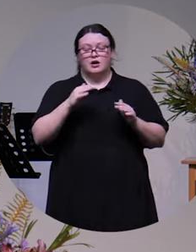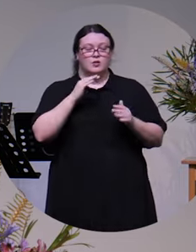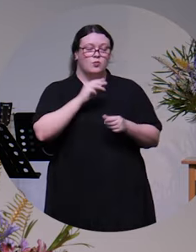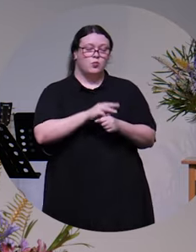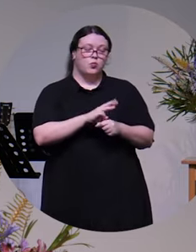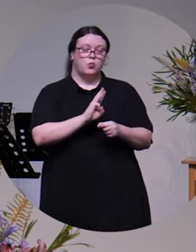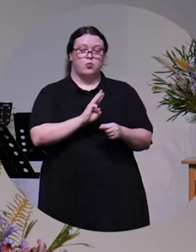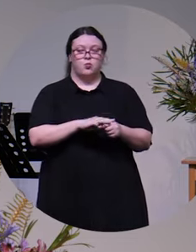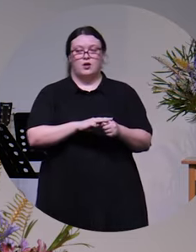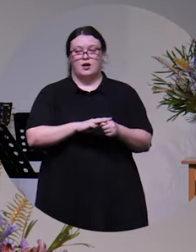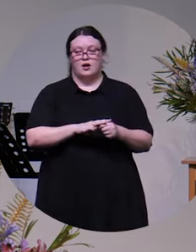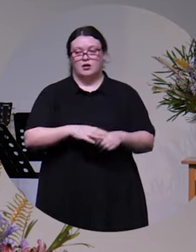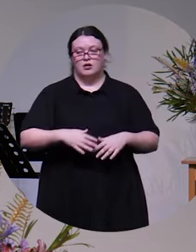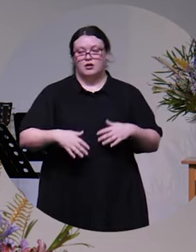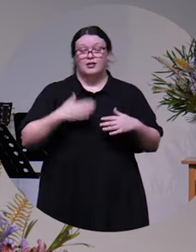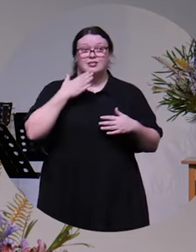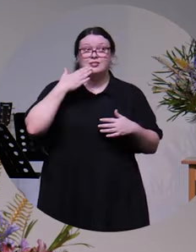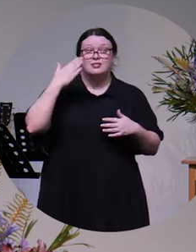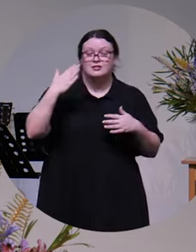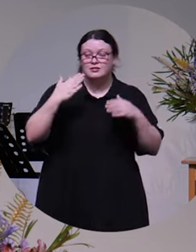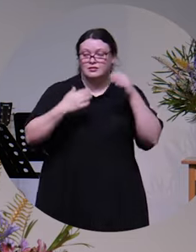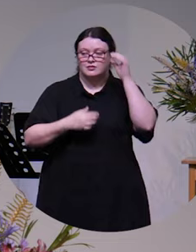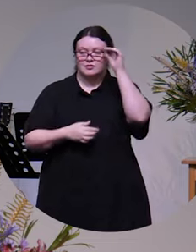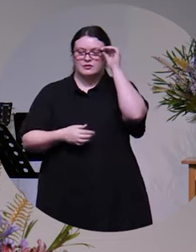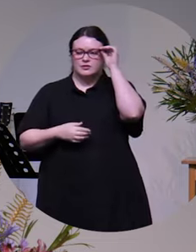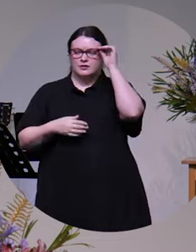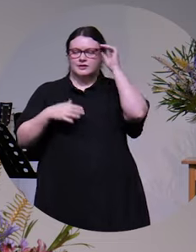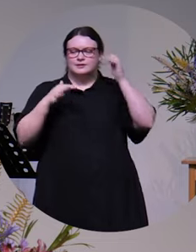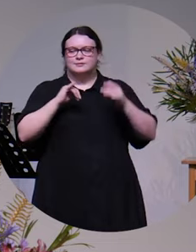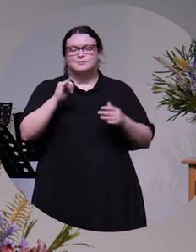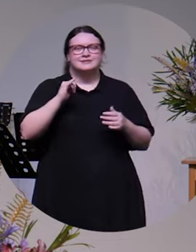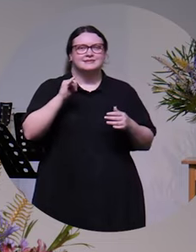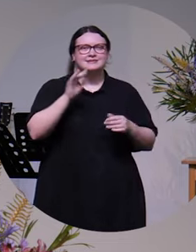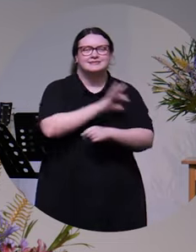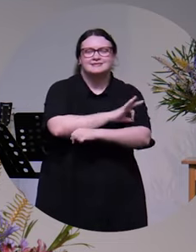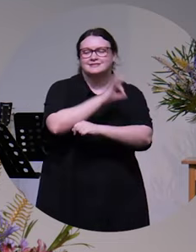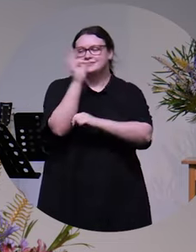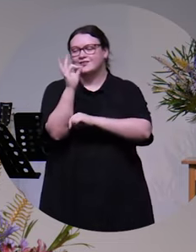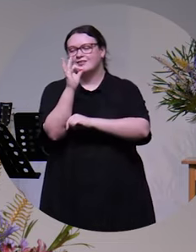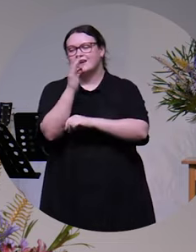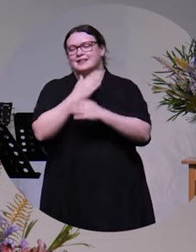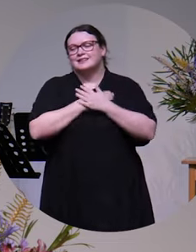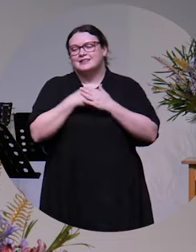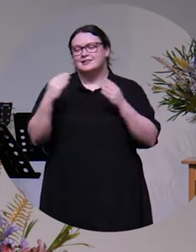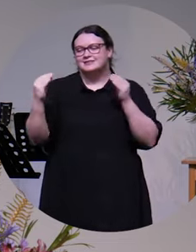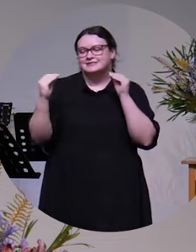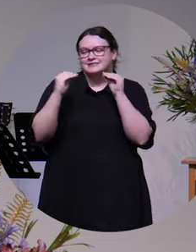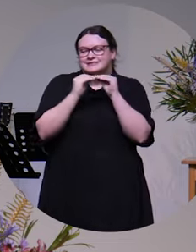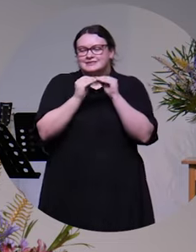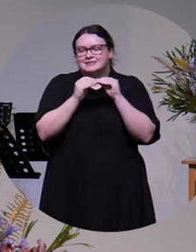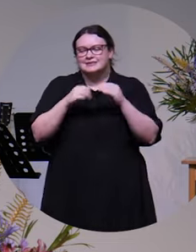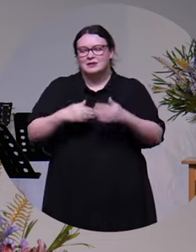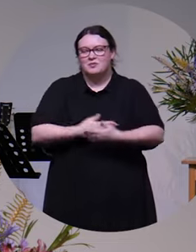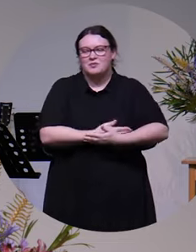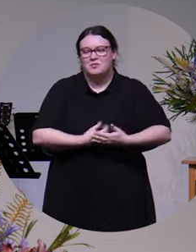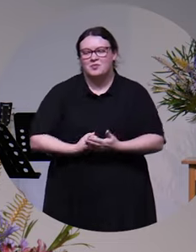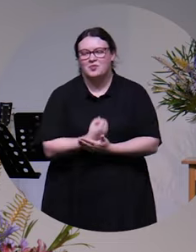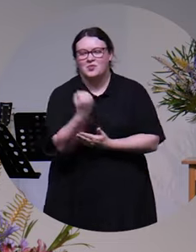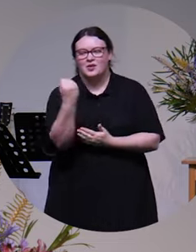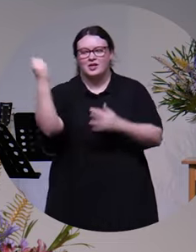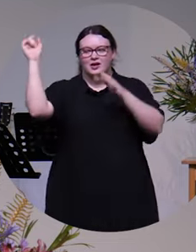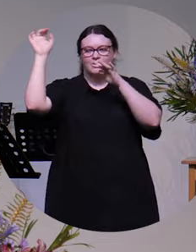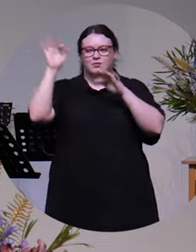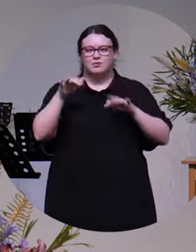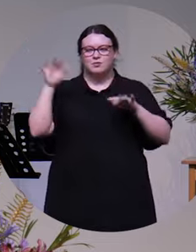germinating, an ancient tree, a rolling wave, an electrical storm. Can I just say I wish I could have